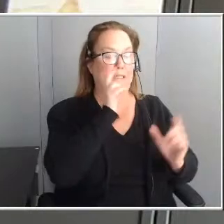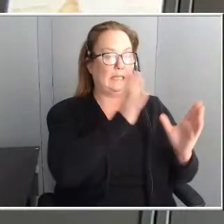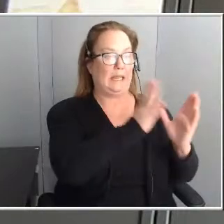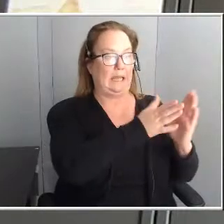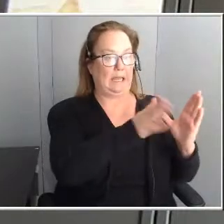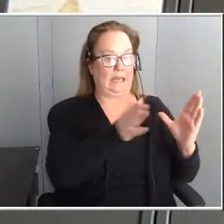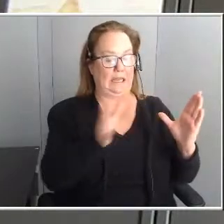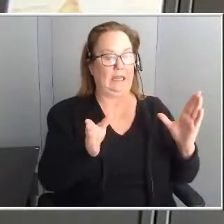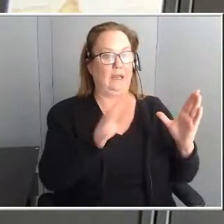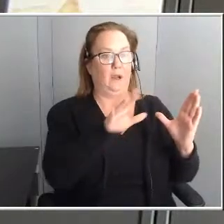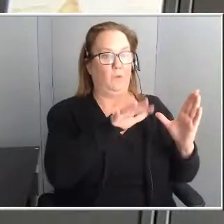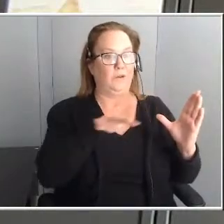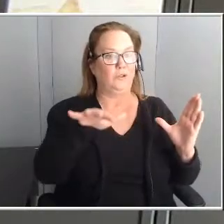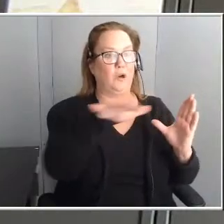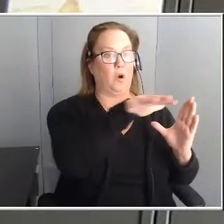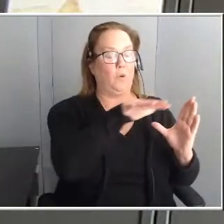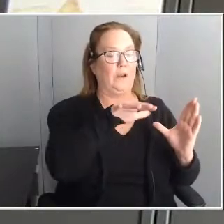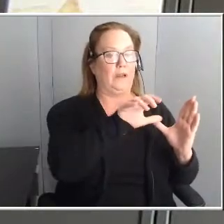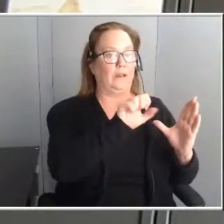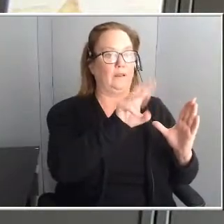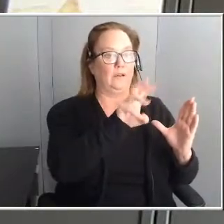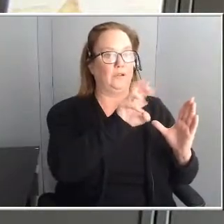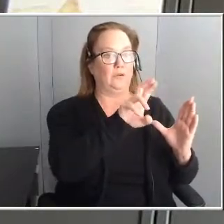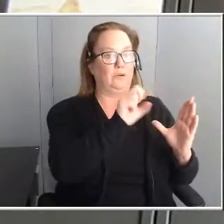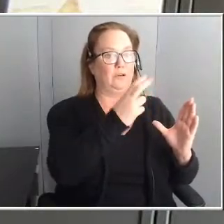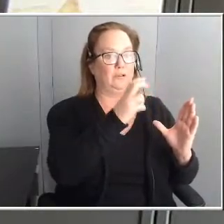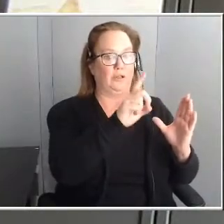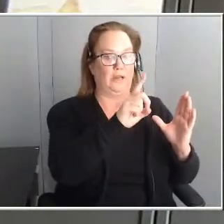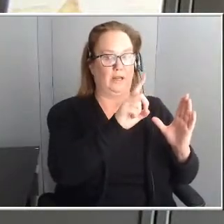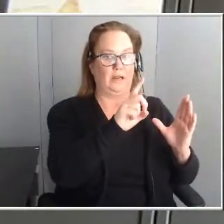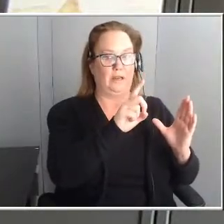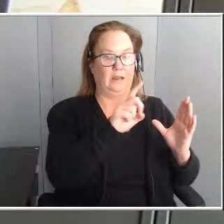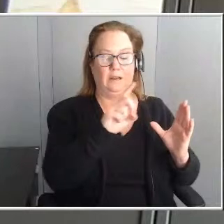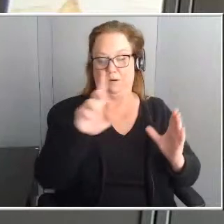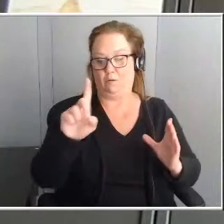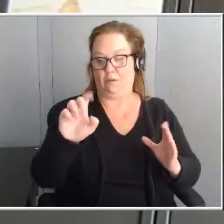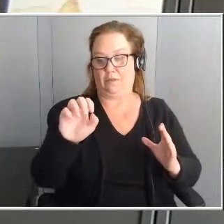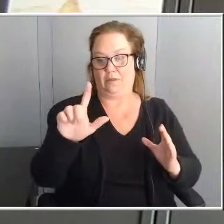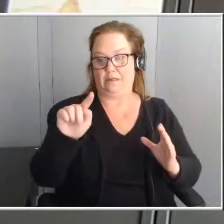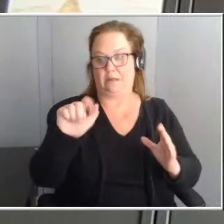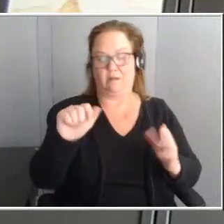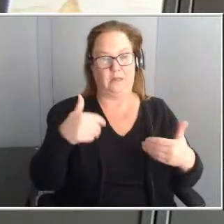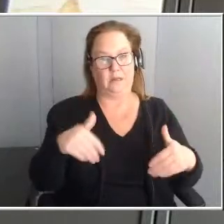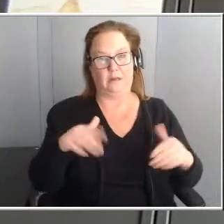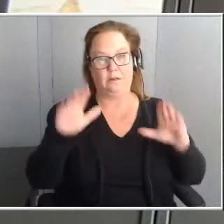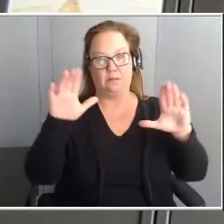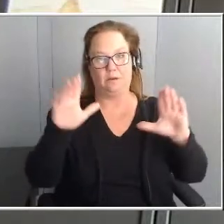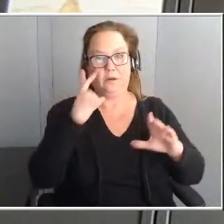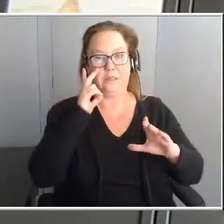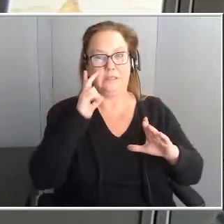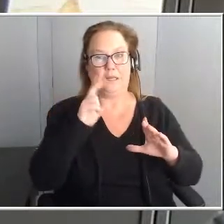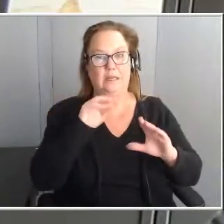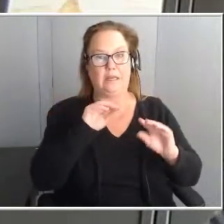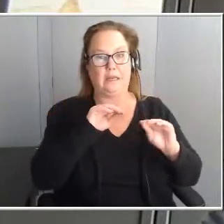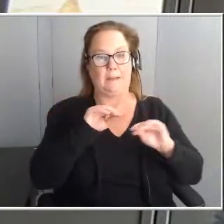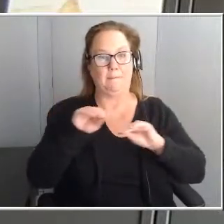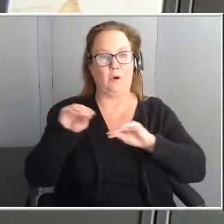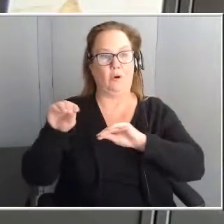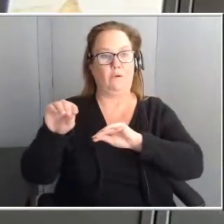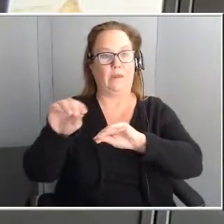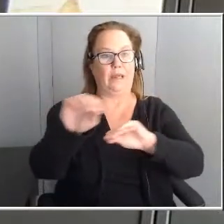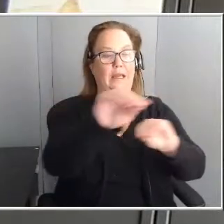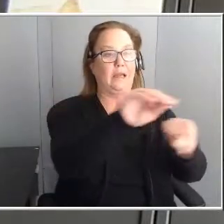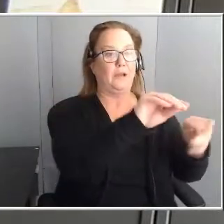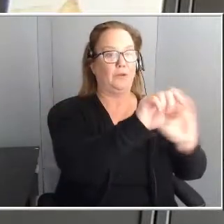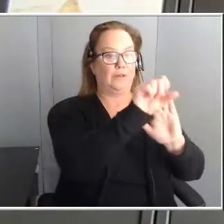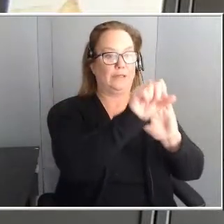are circulating in each sewer shed. It's been really like with Delta, this was really amazing because we could see it moving through the state. And every time